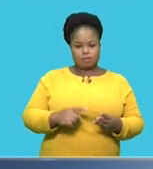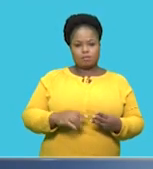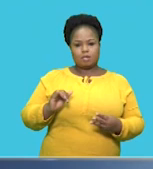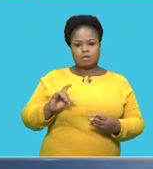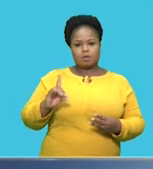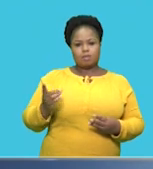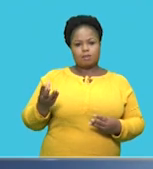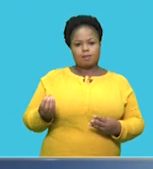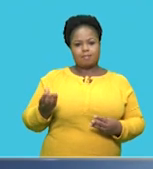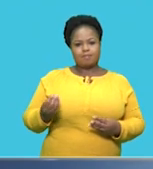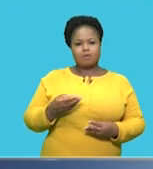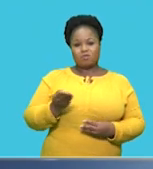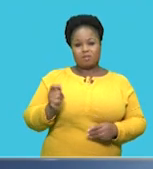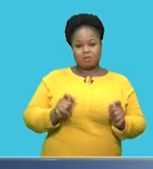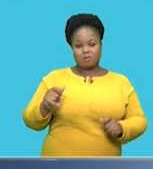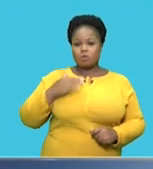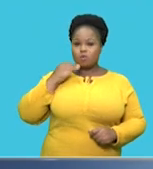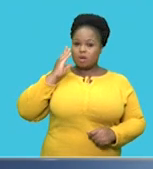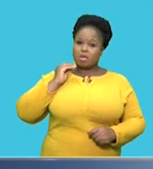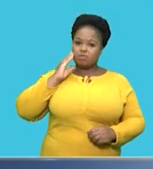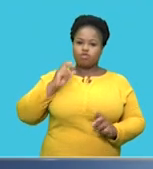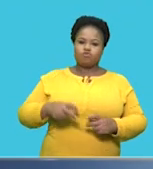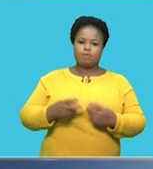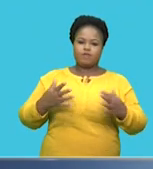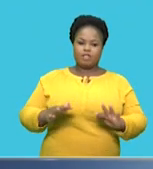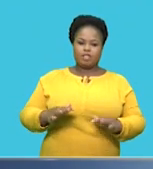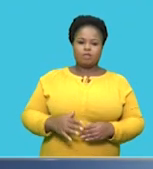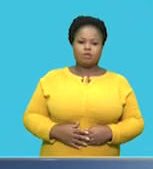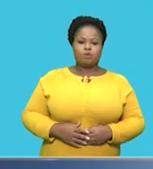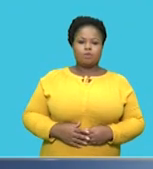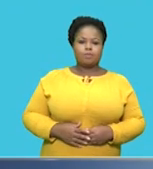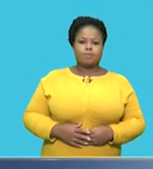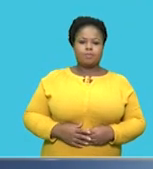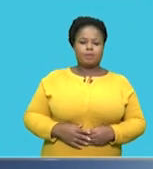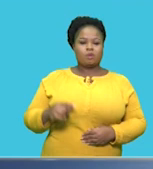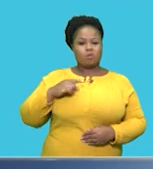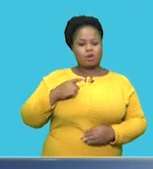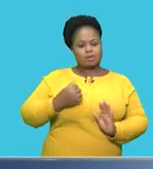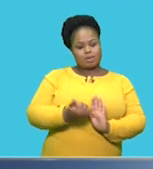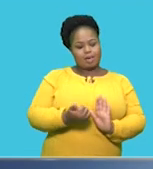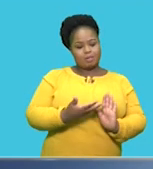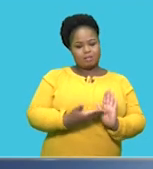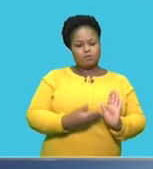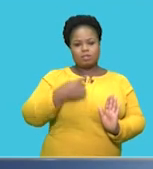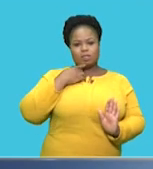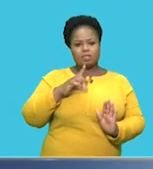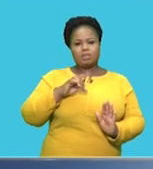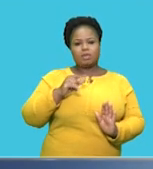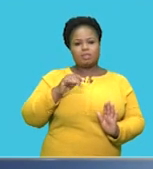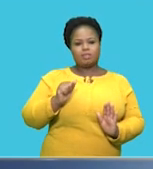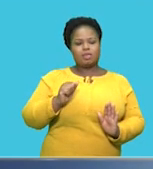ID numbers of these victims who are referred to as data subjects in the Act, were